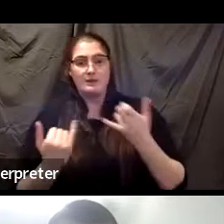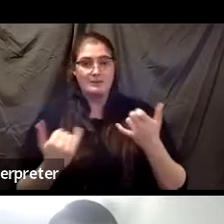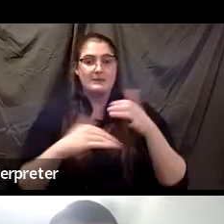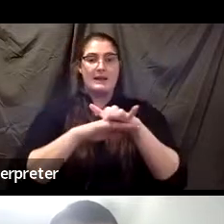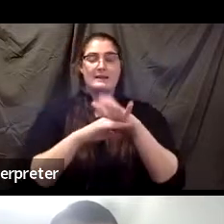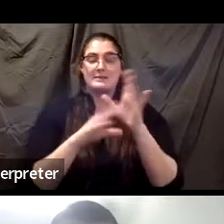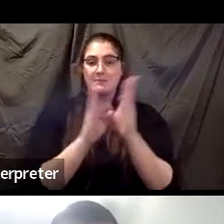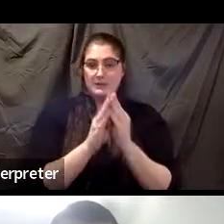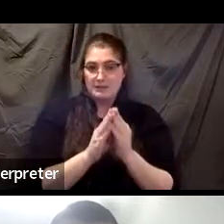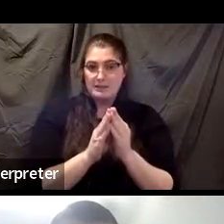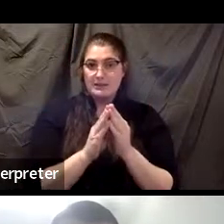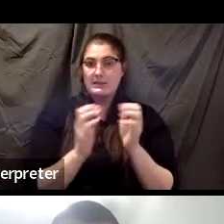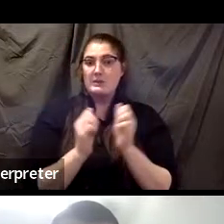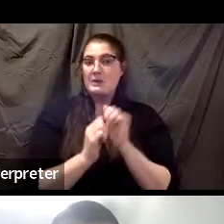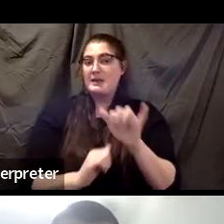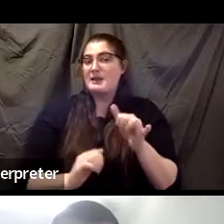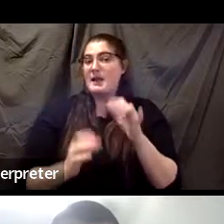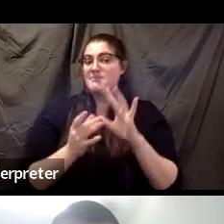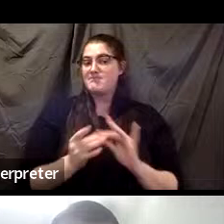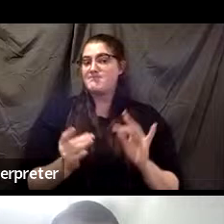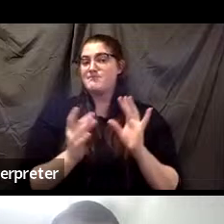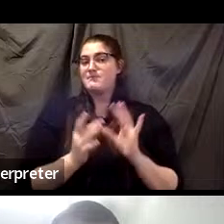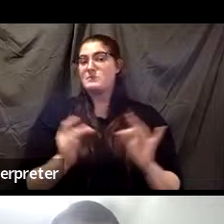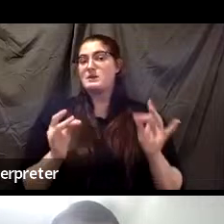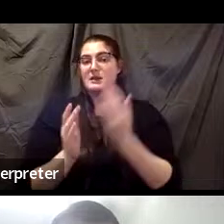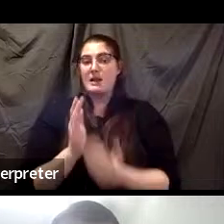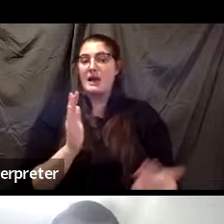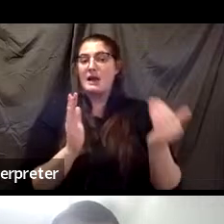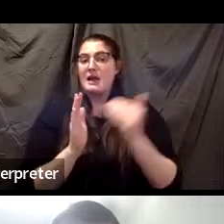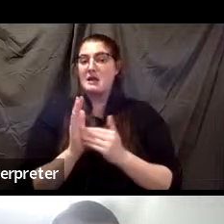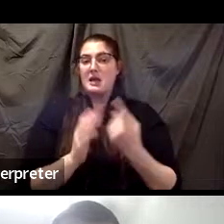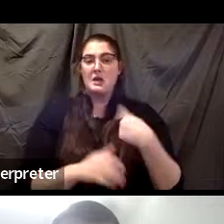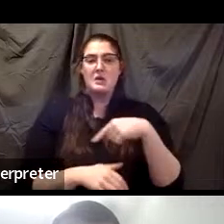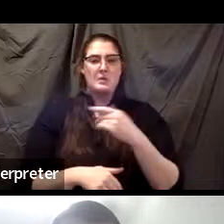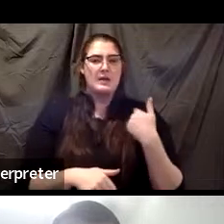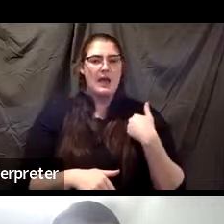meeting. With that being said, again, we have some